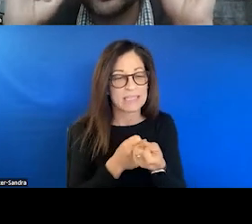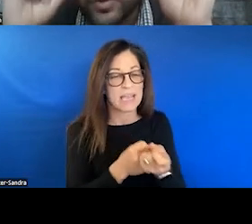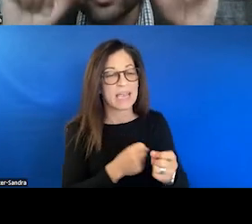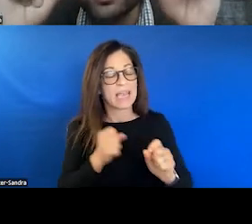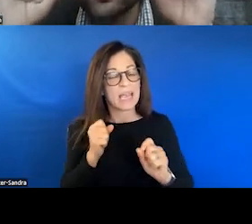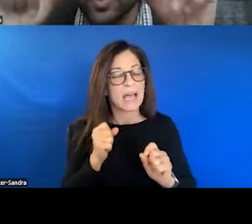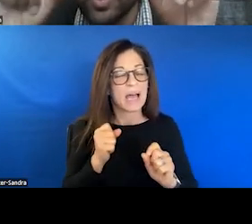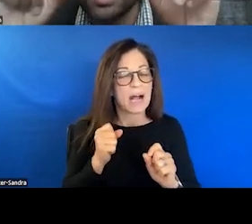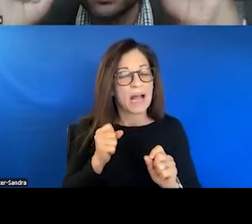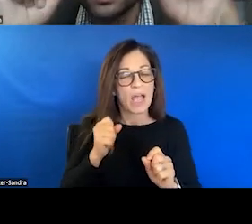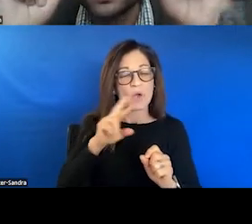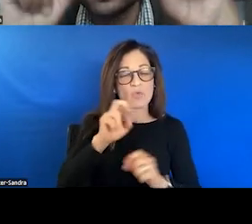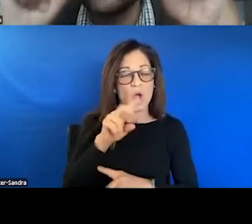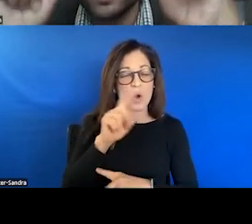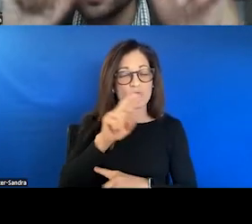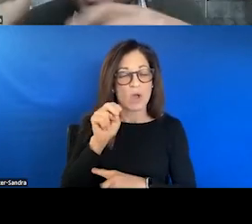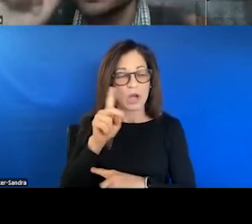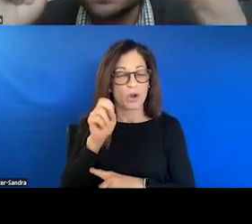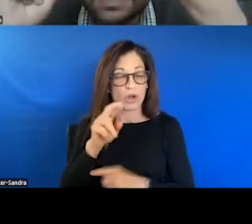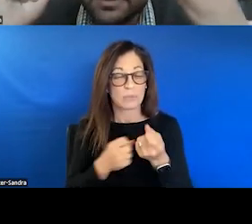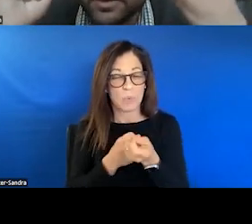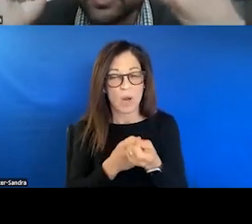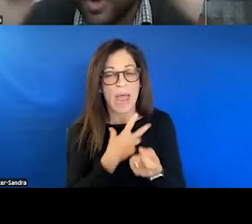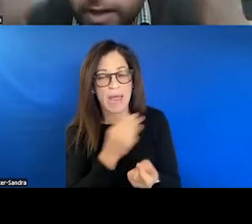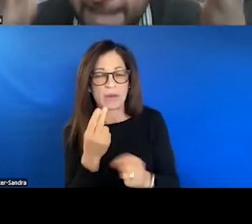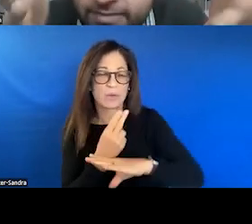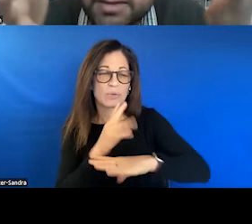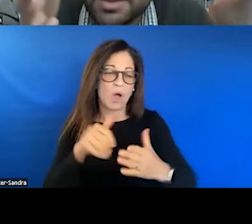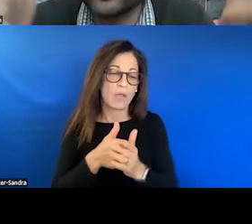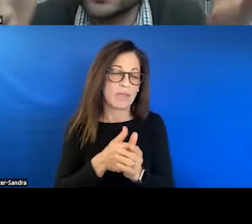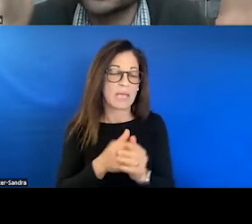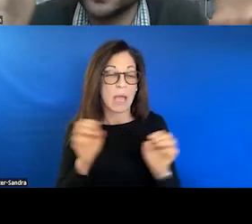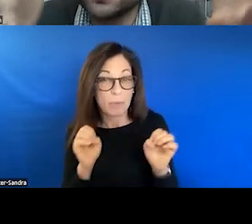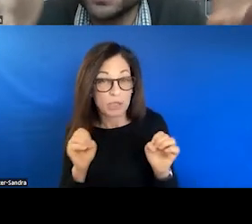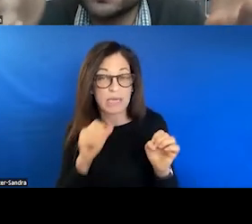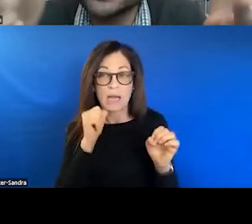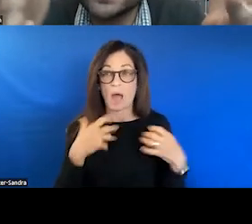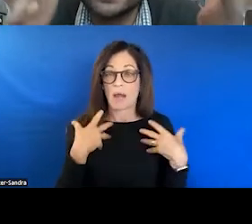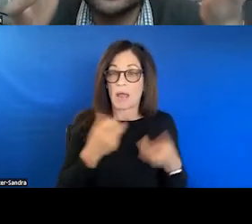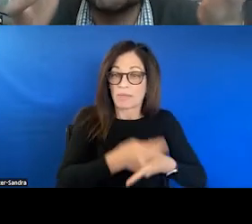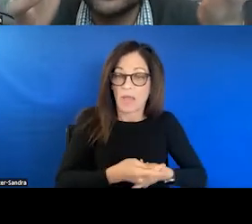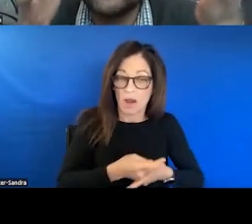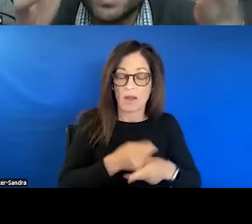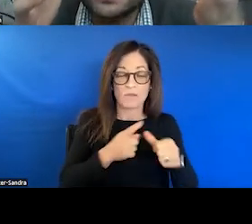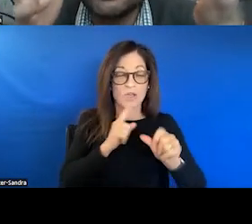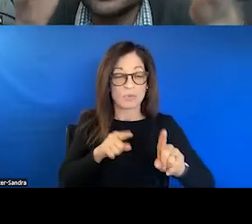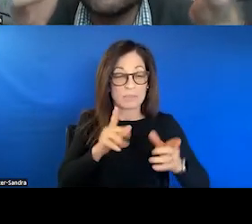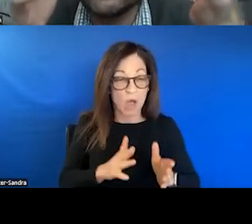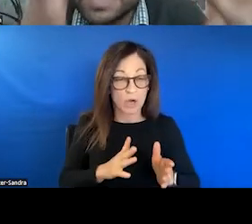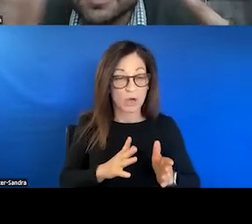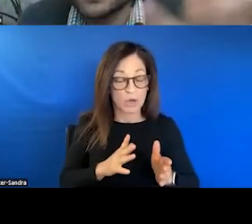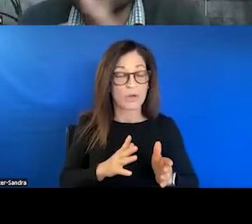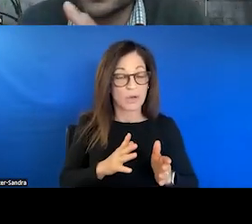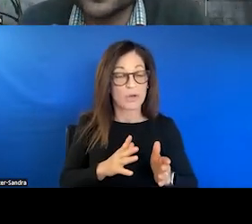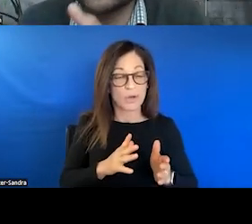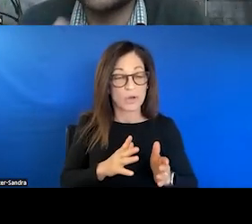the proportion of all kind of emergency non-healthcare first responder pickups that